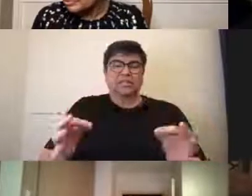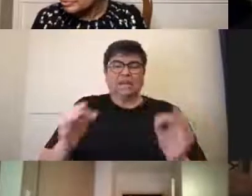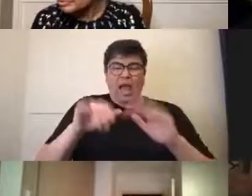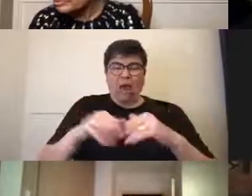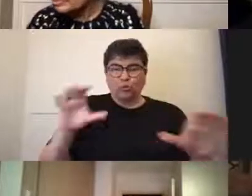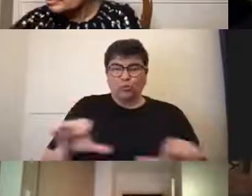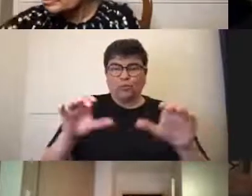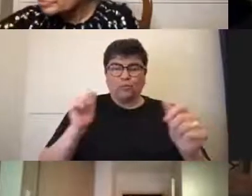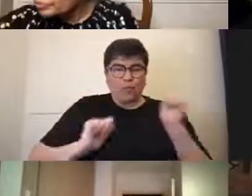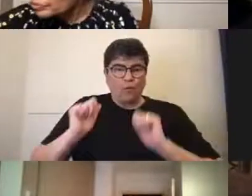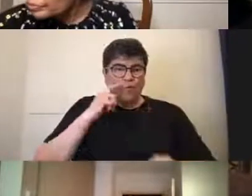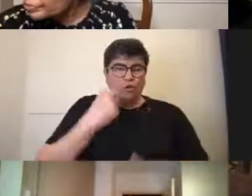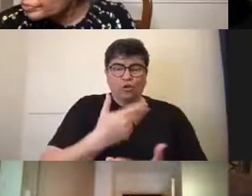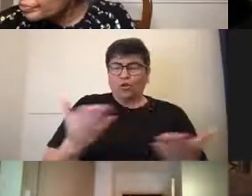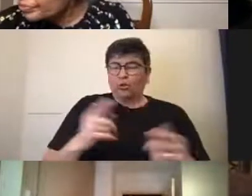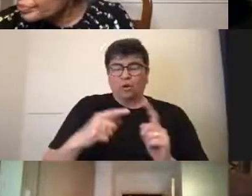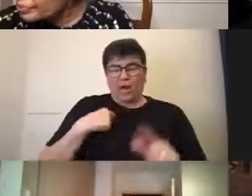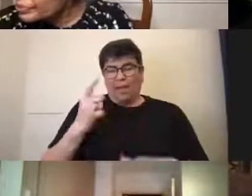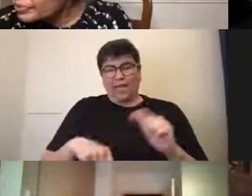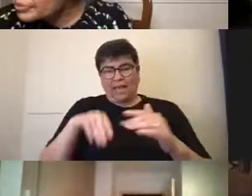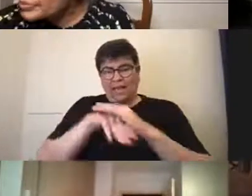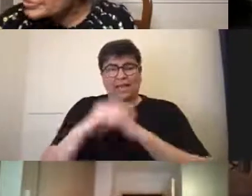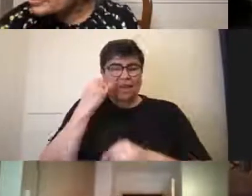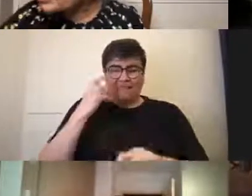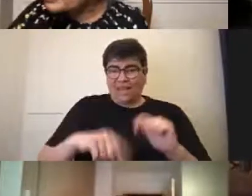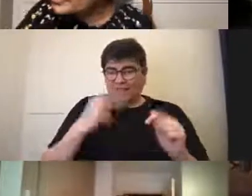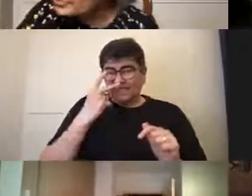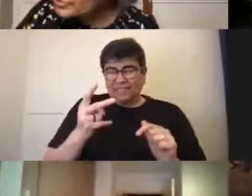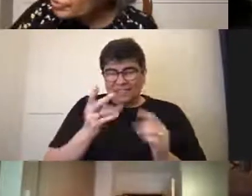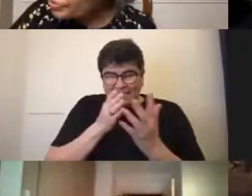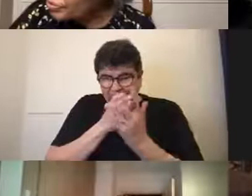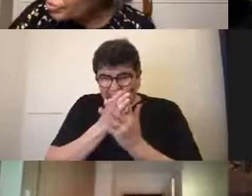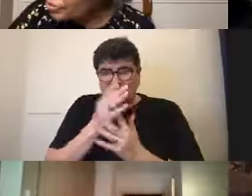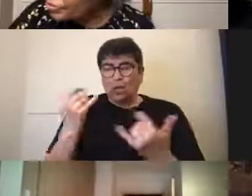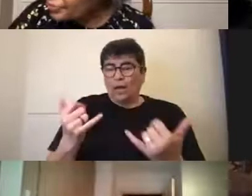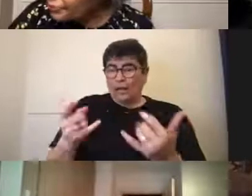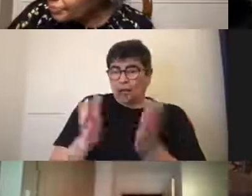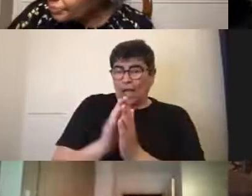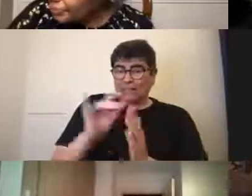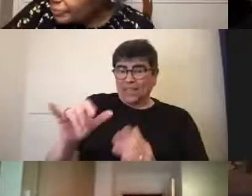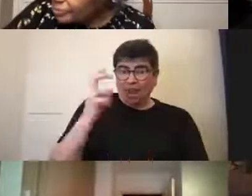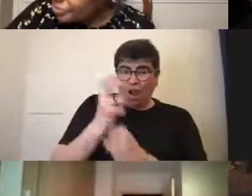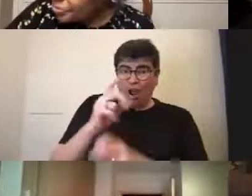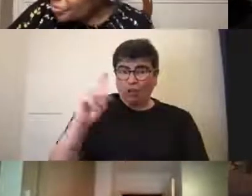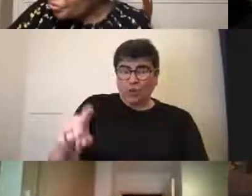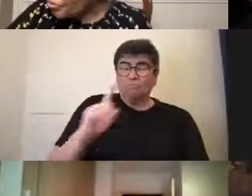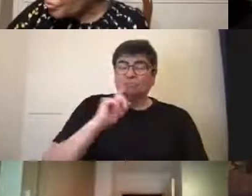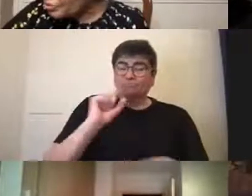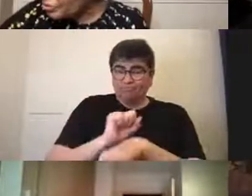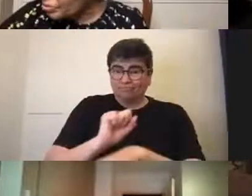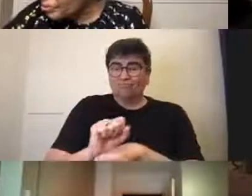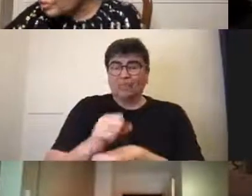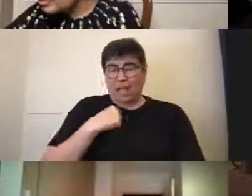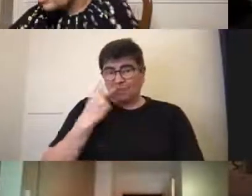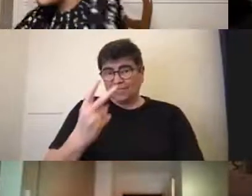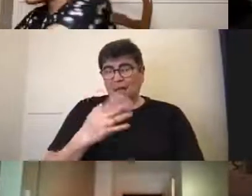perform it for y'all. But I can't get in it if I can't see a sliver. And so right now you ask that hard question, literally I'm